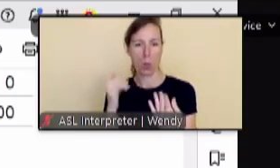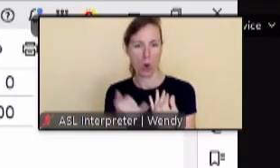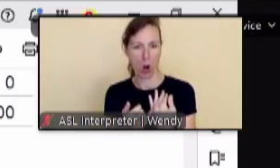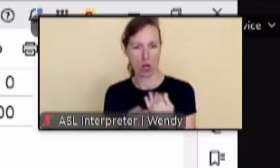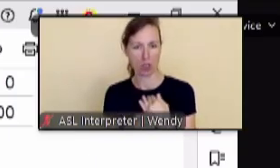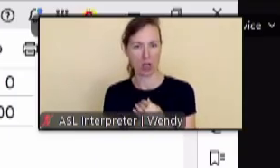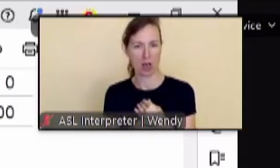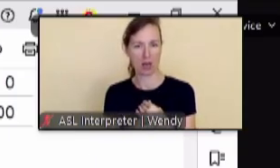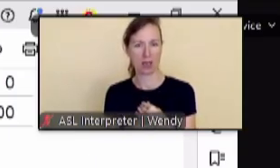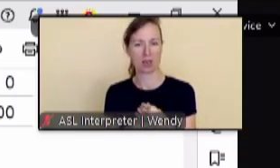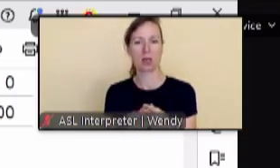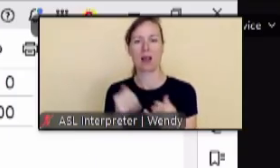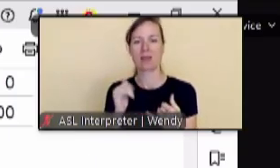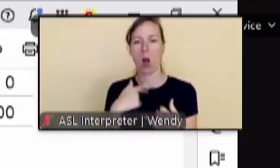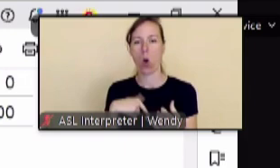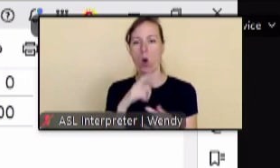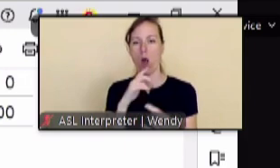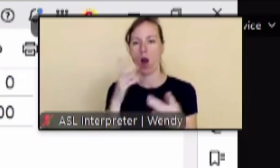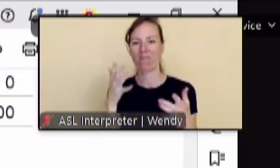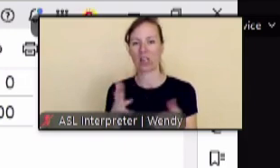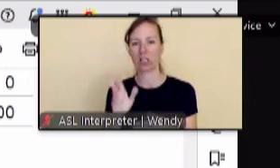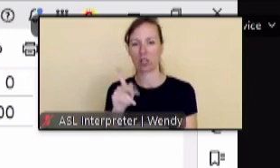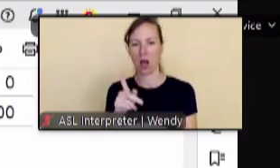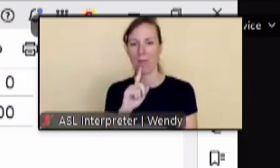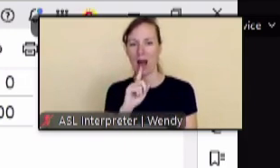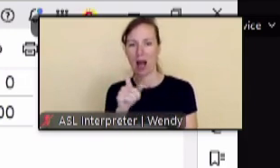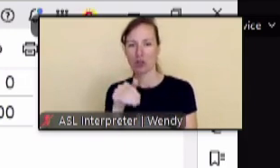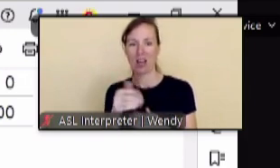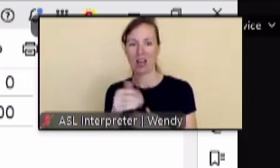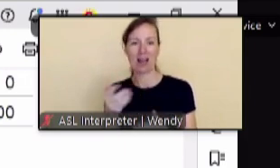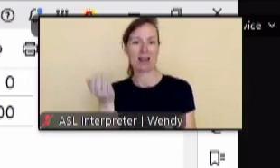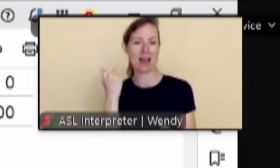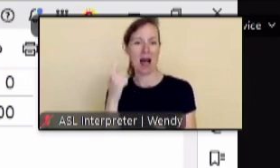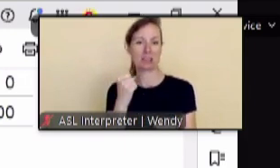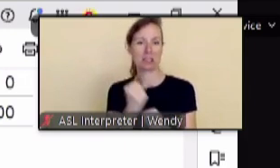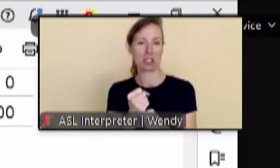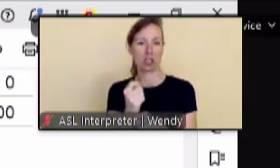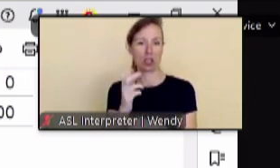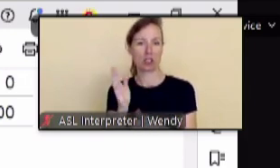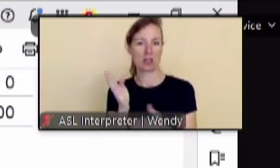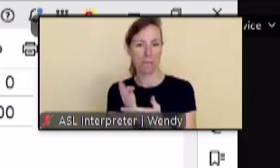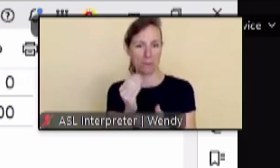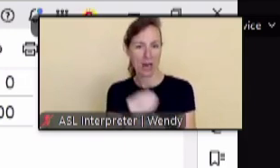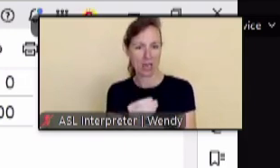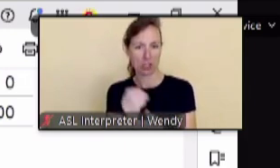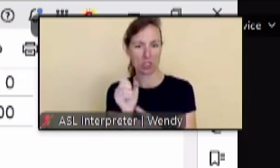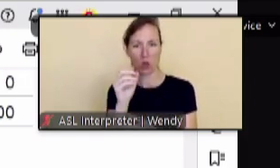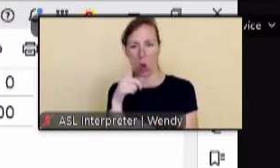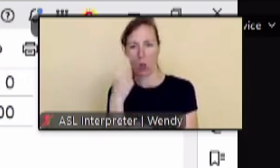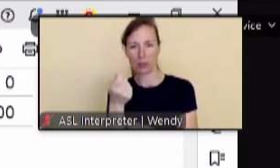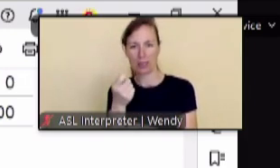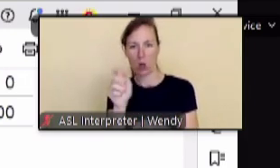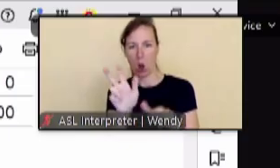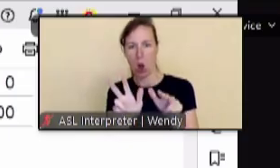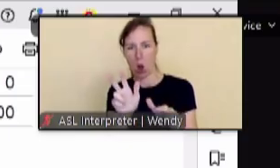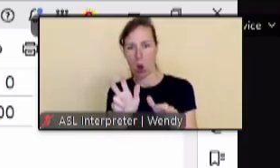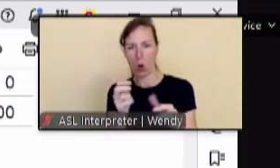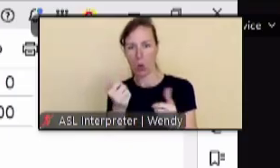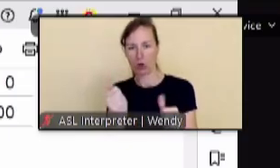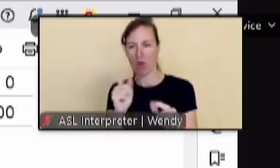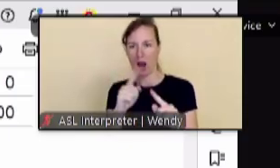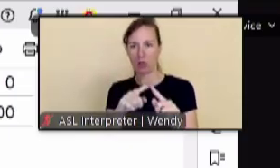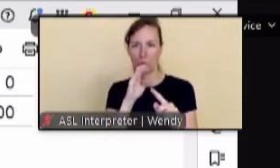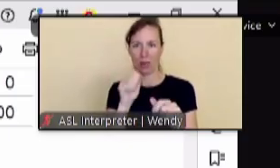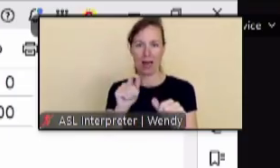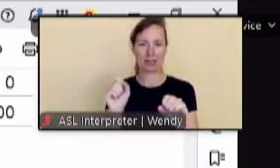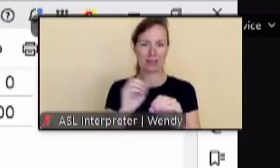So we're trying to be as transparent as we can. And we're still anticipating the Boyd Park renovation, that playground, to commence